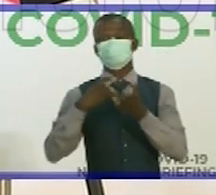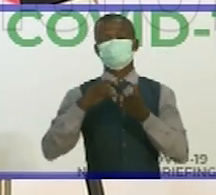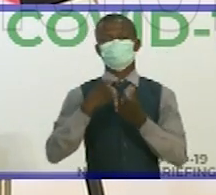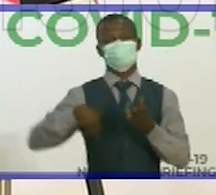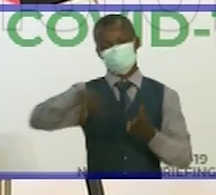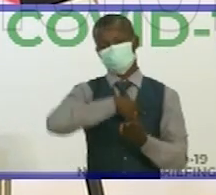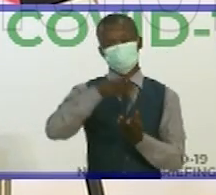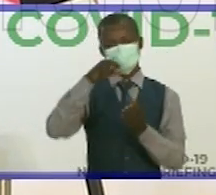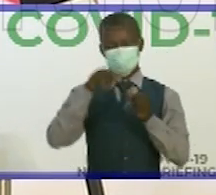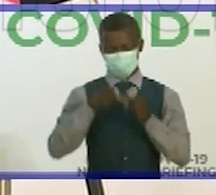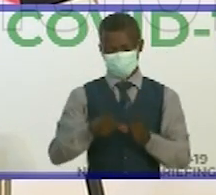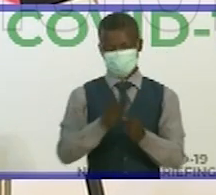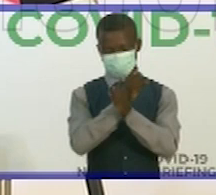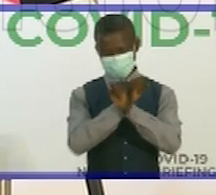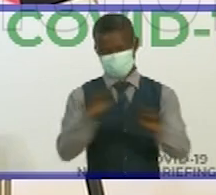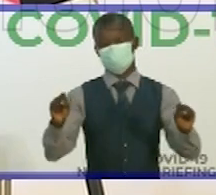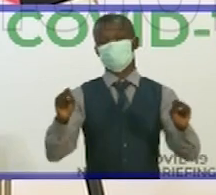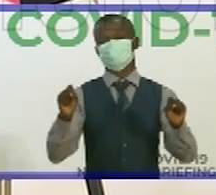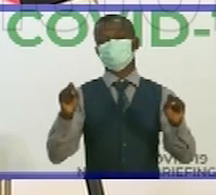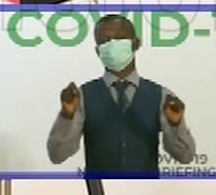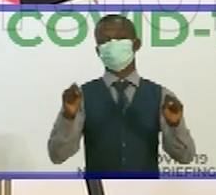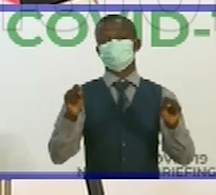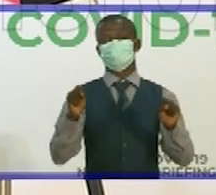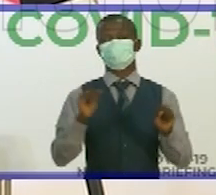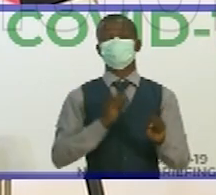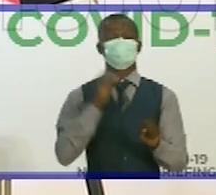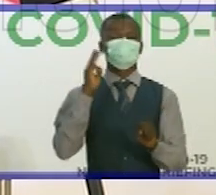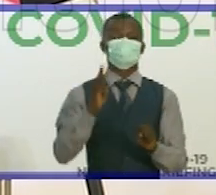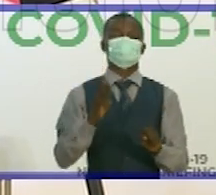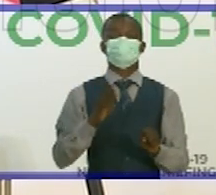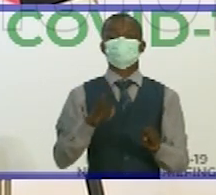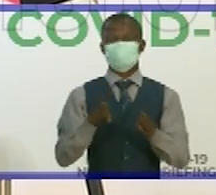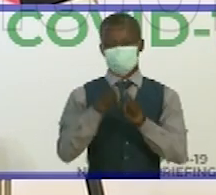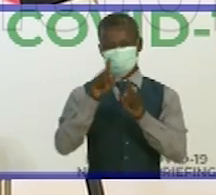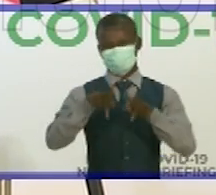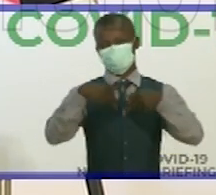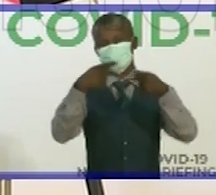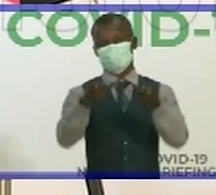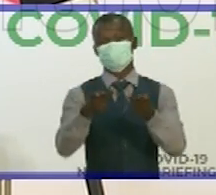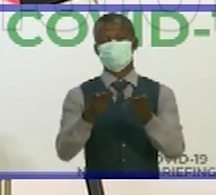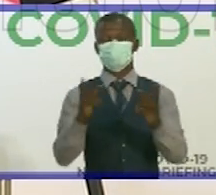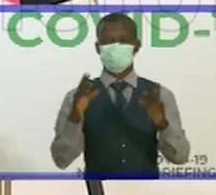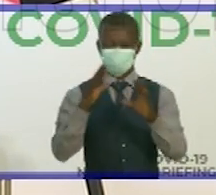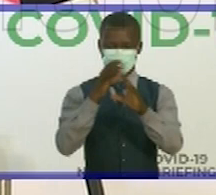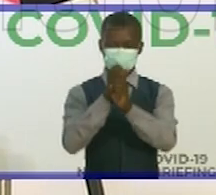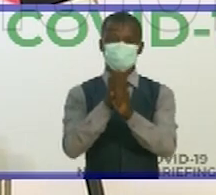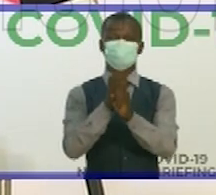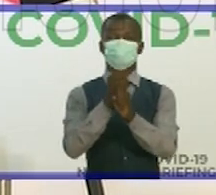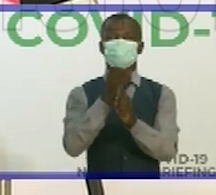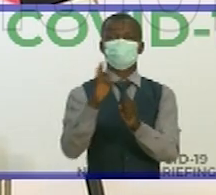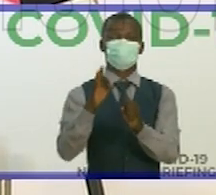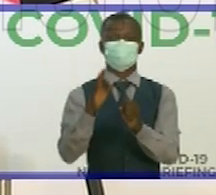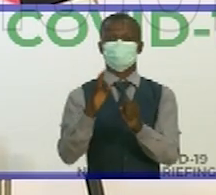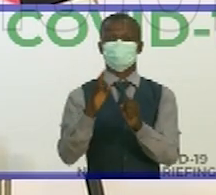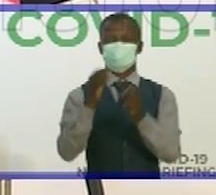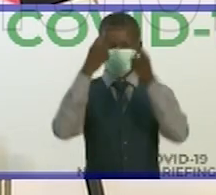safe and we all remain safe. We will also be providing a summary of achievements by our key